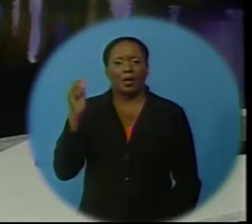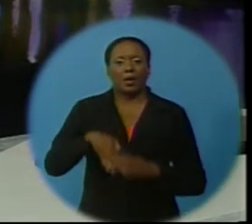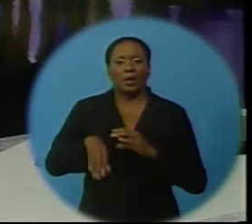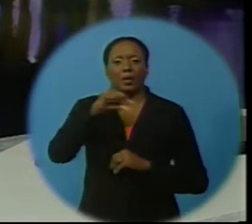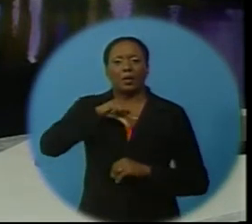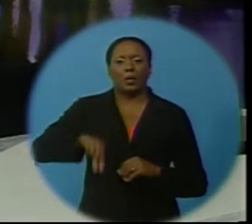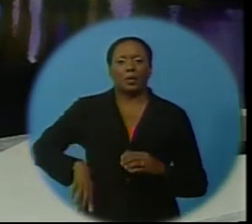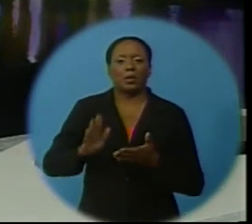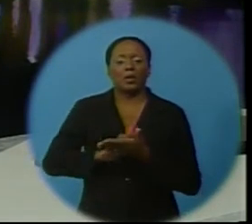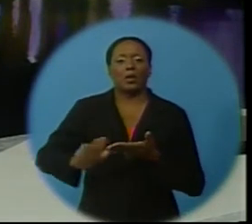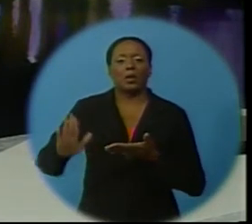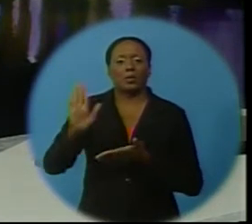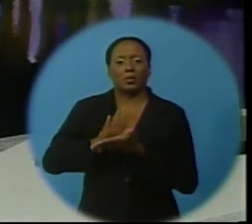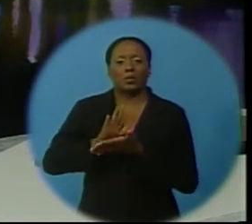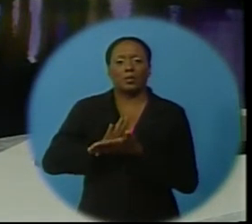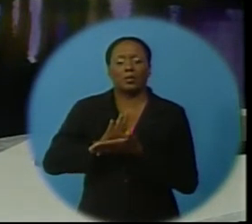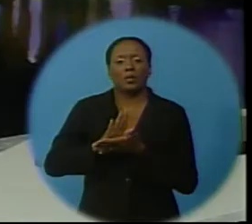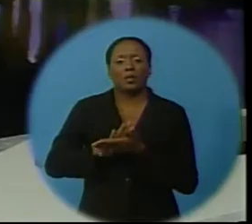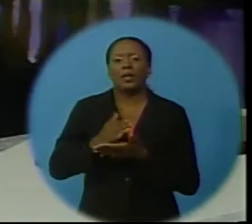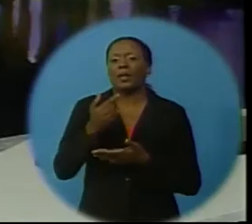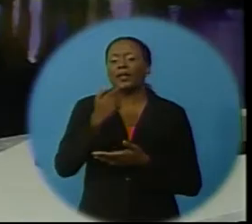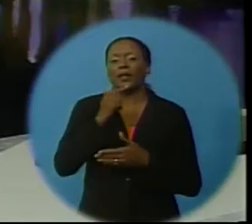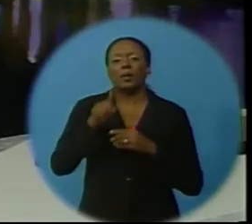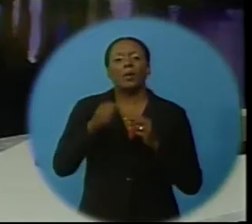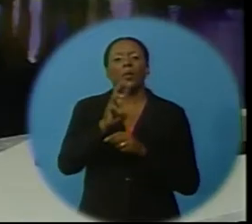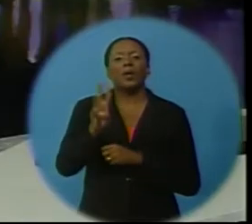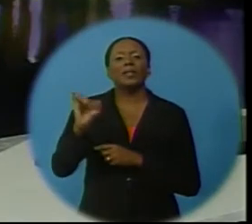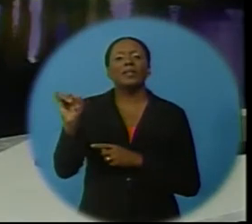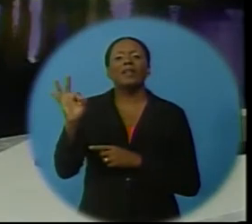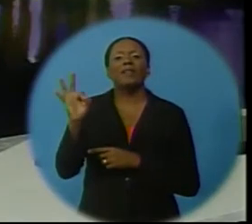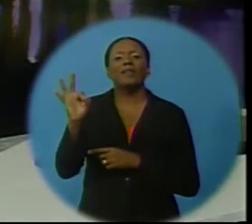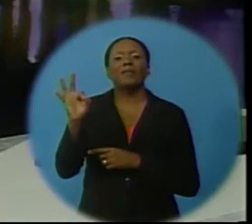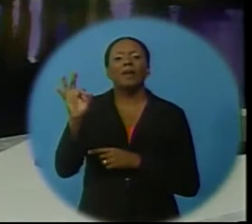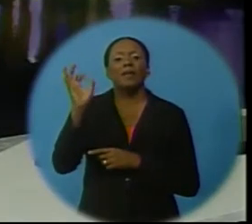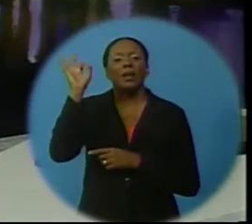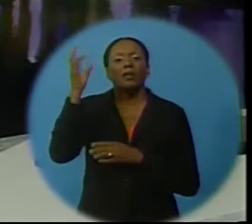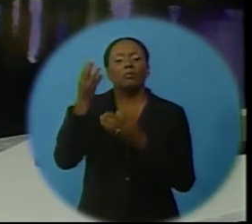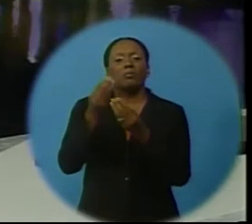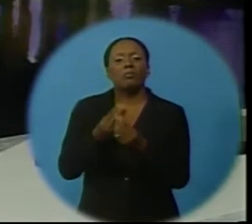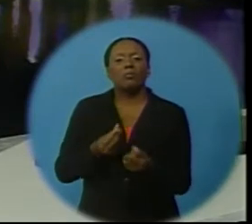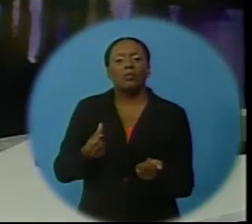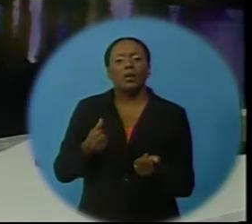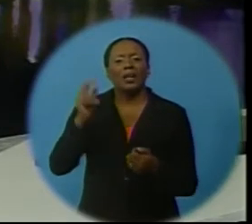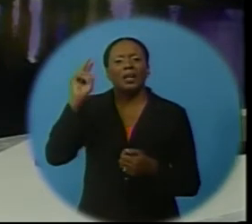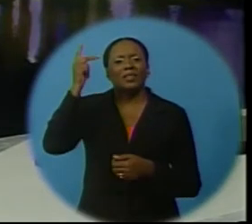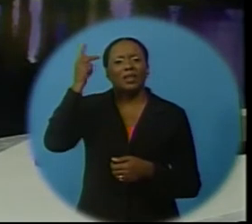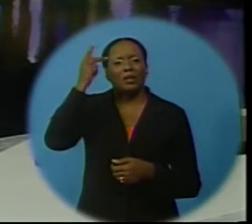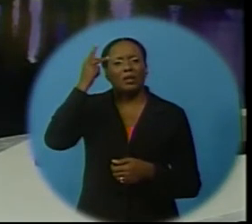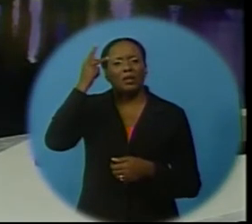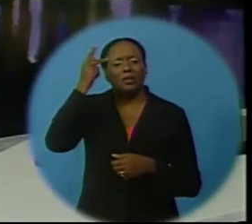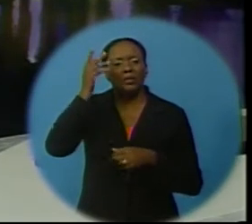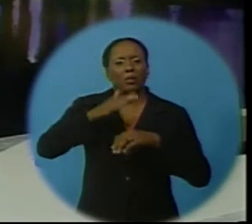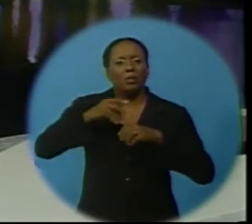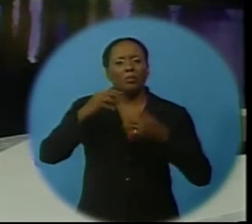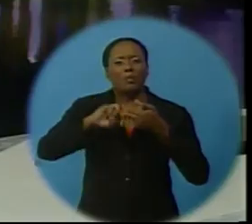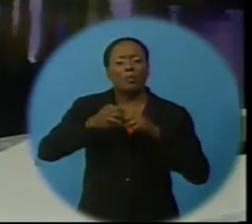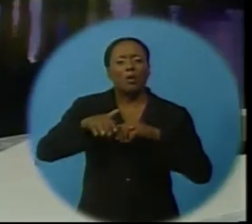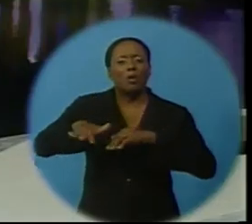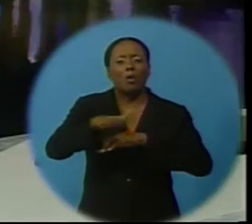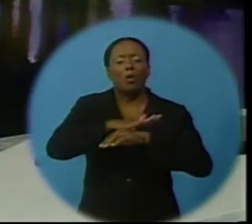the Queen's College School. He says the dissolution of the West Indies Federation left a negative psychological cloud over the entire